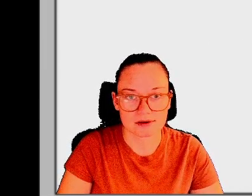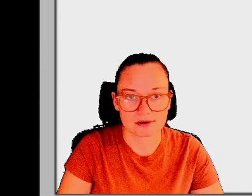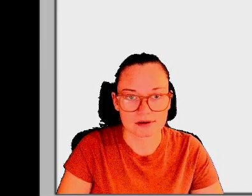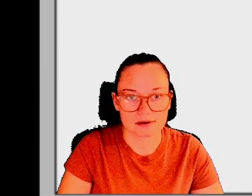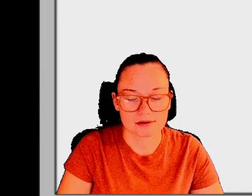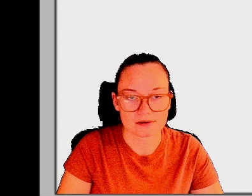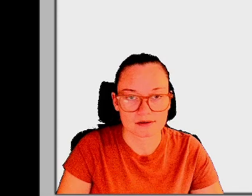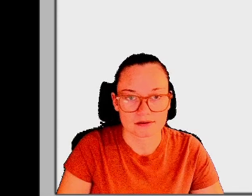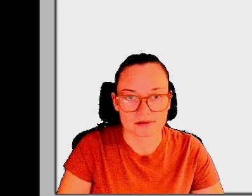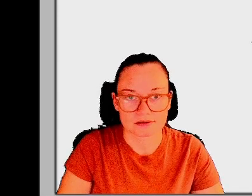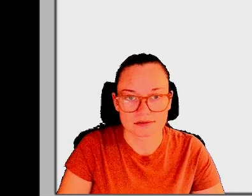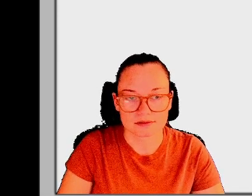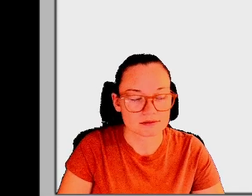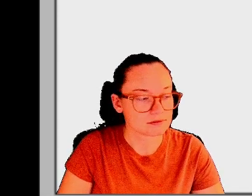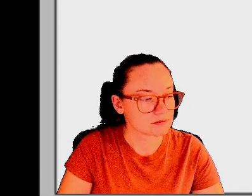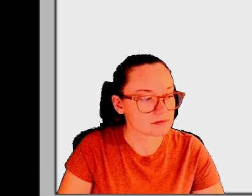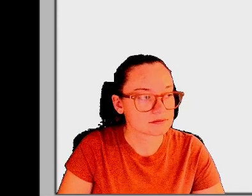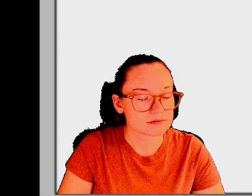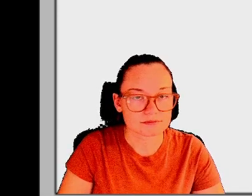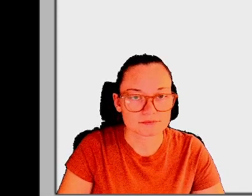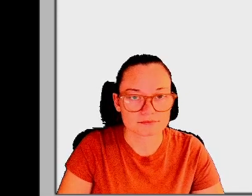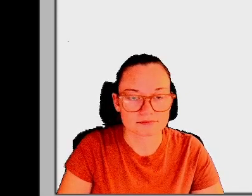times 2